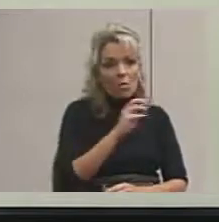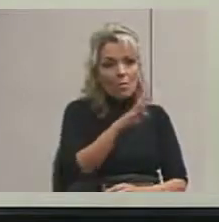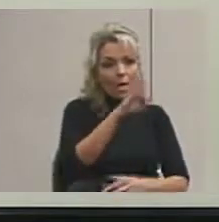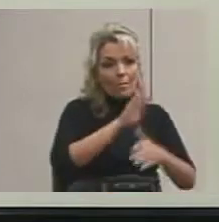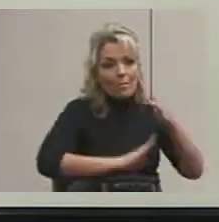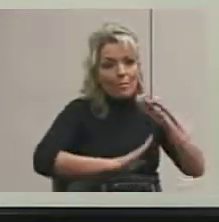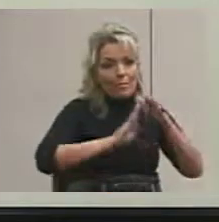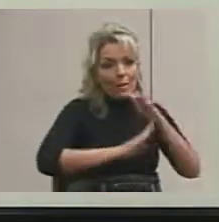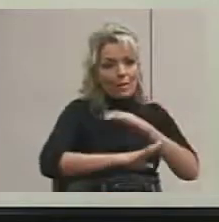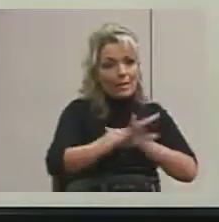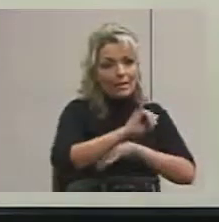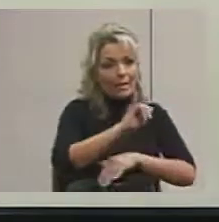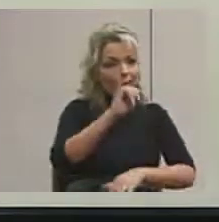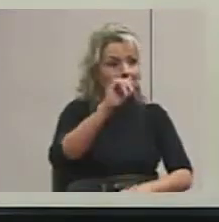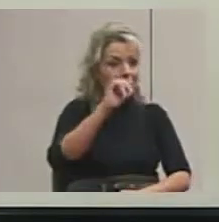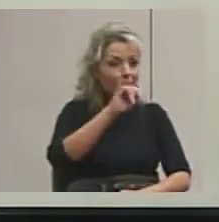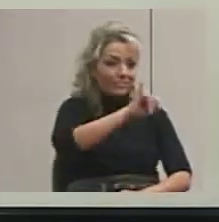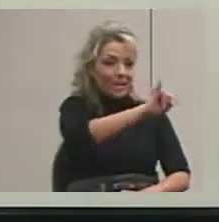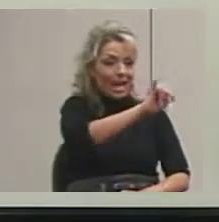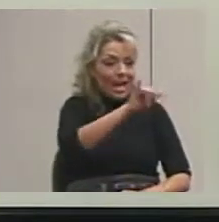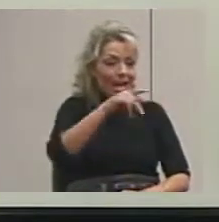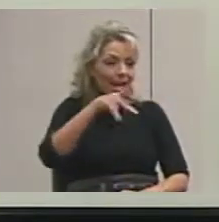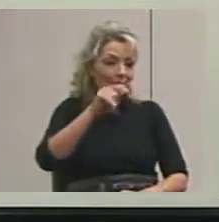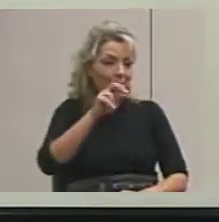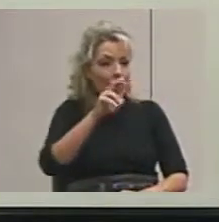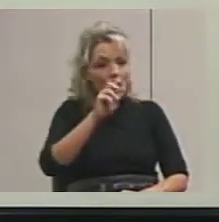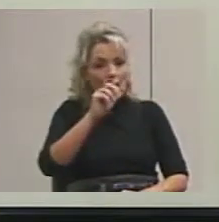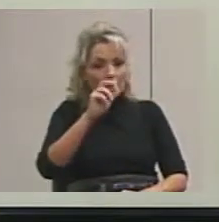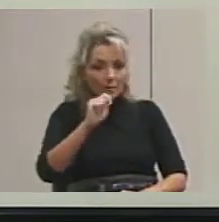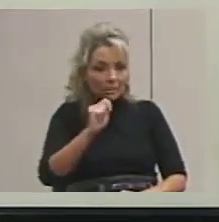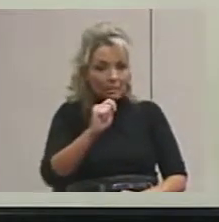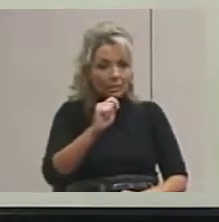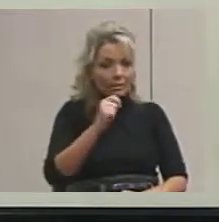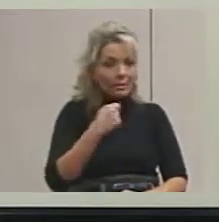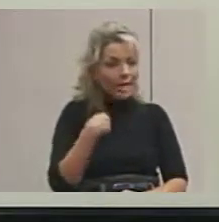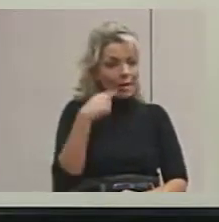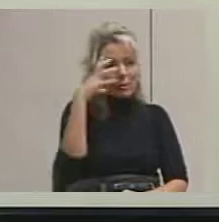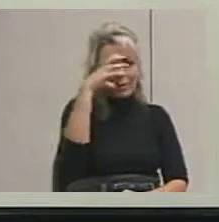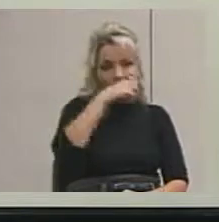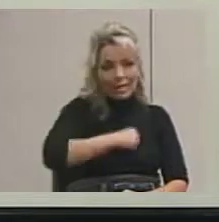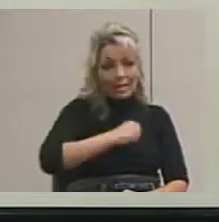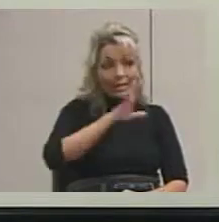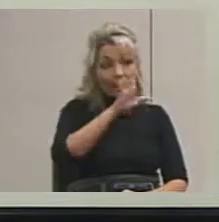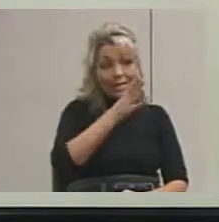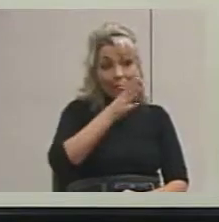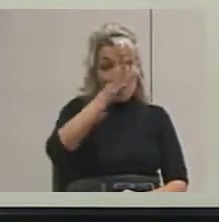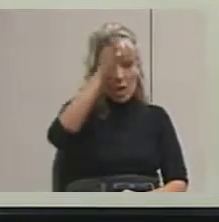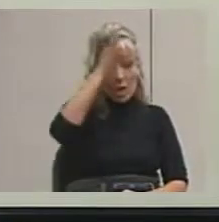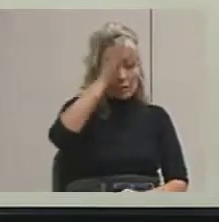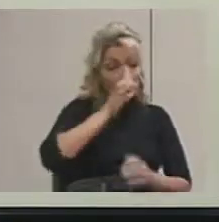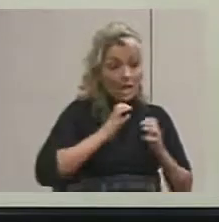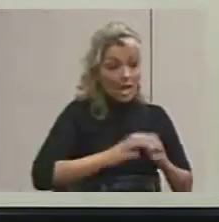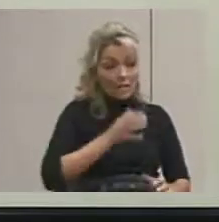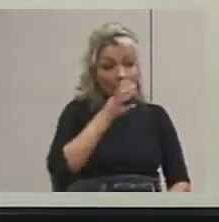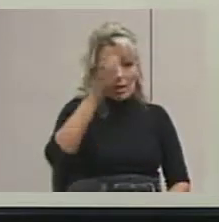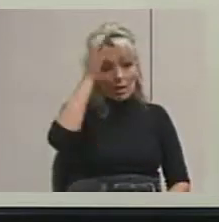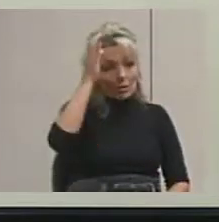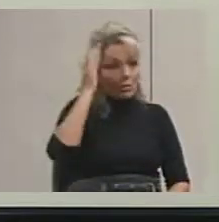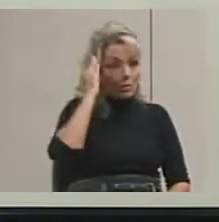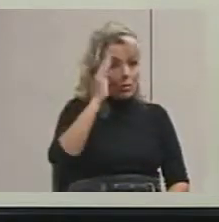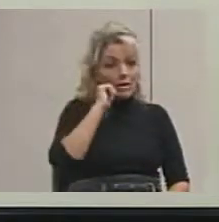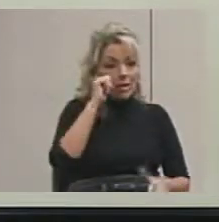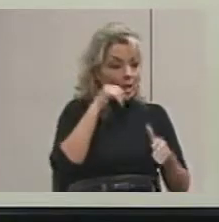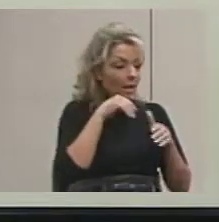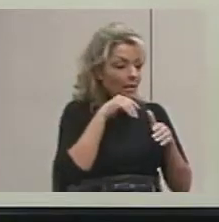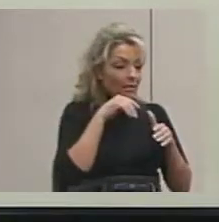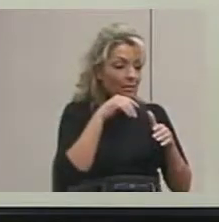of iParent? No, and I would guess, wouldn't have a computer. No, she means